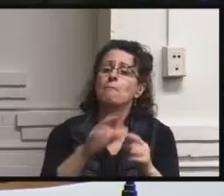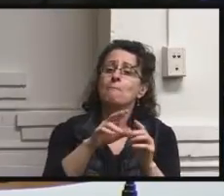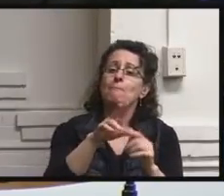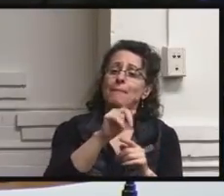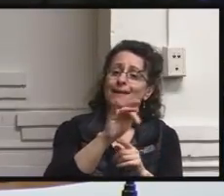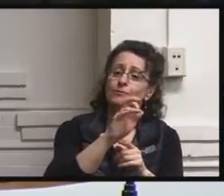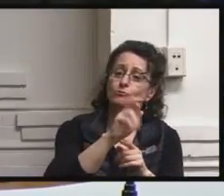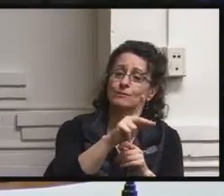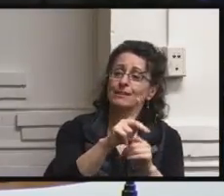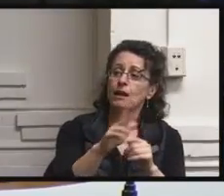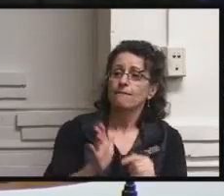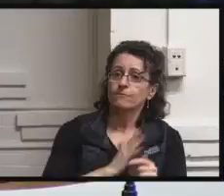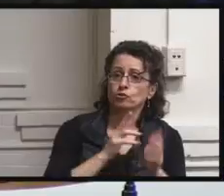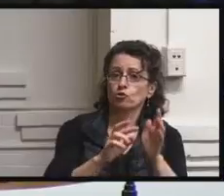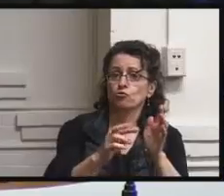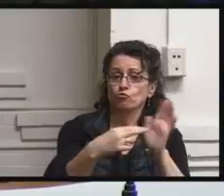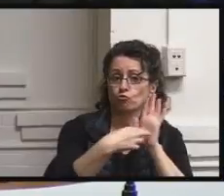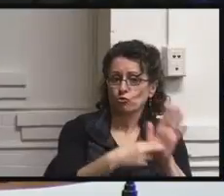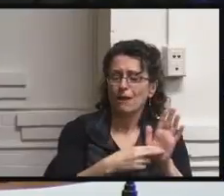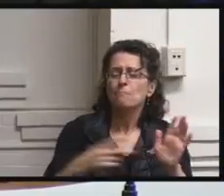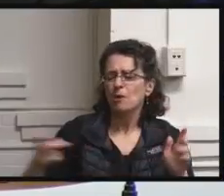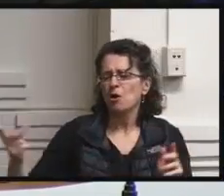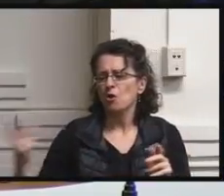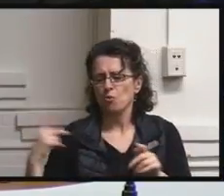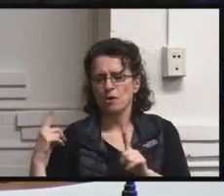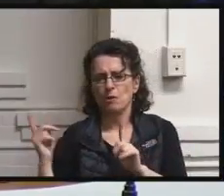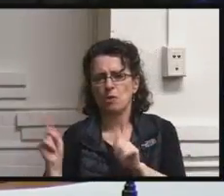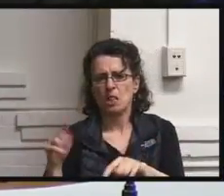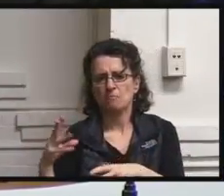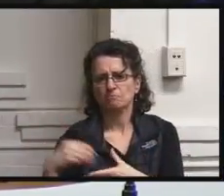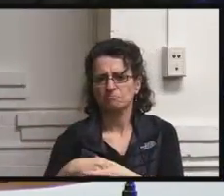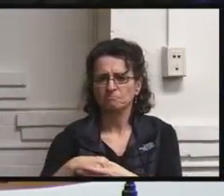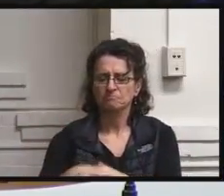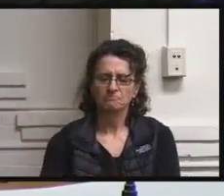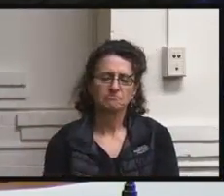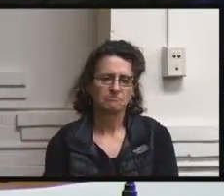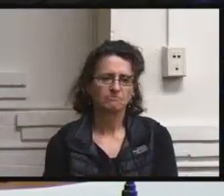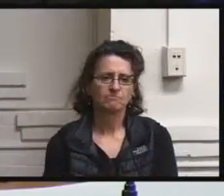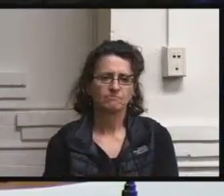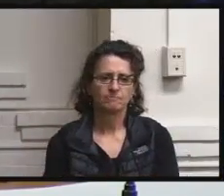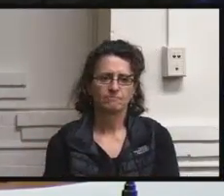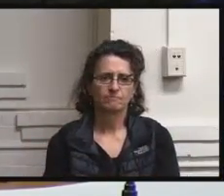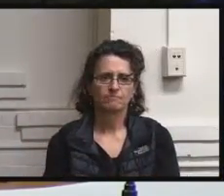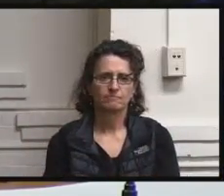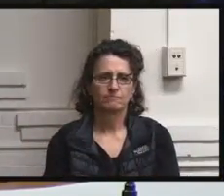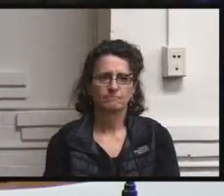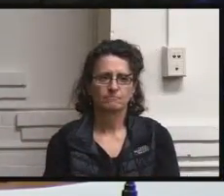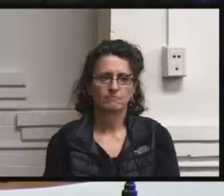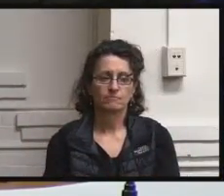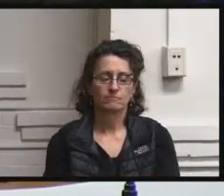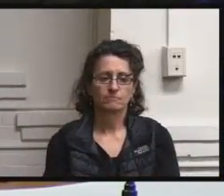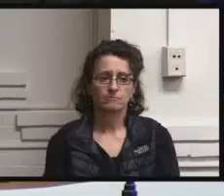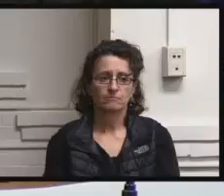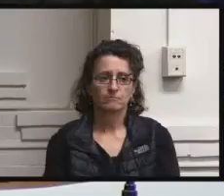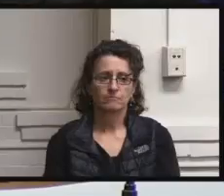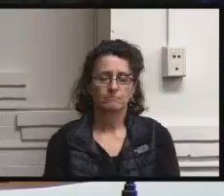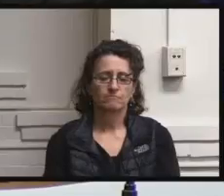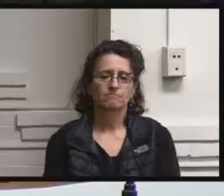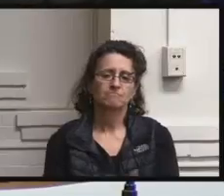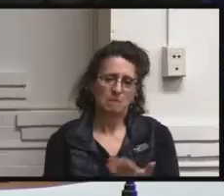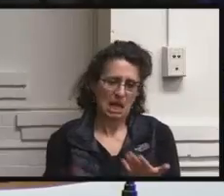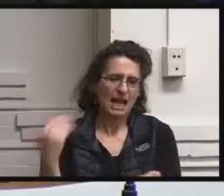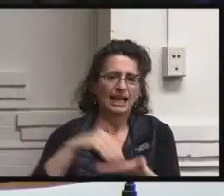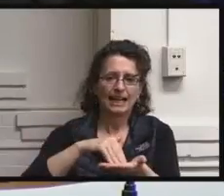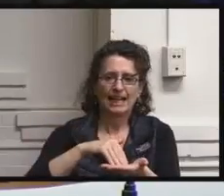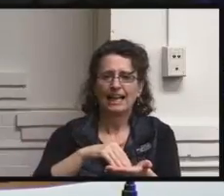be assisting in the work of the committee and offering input into that process. But for the official action, we'd